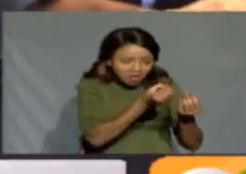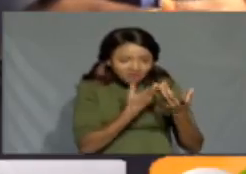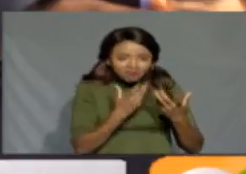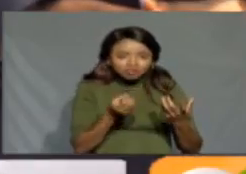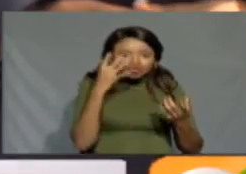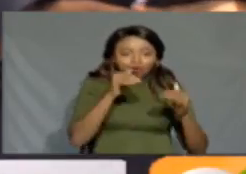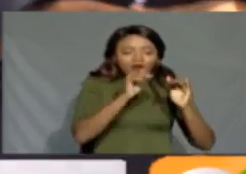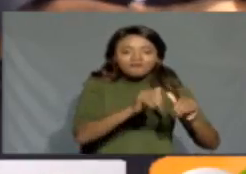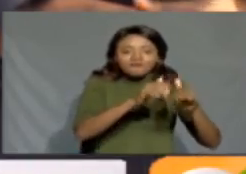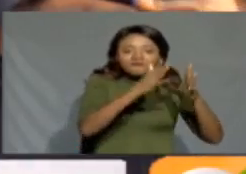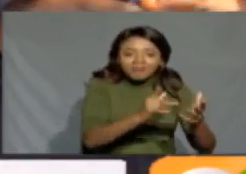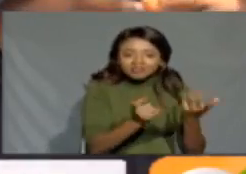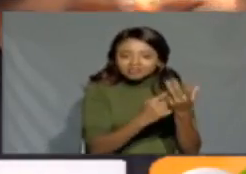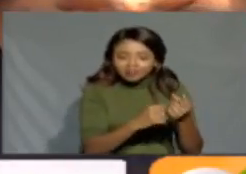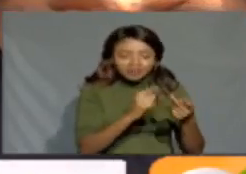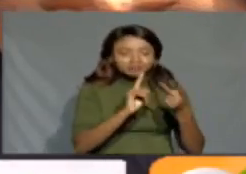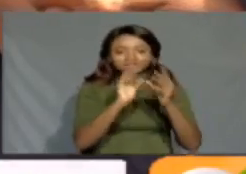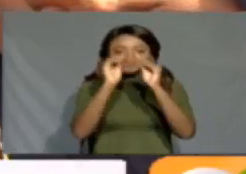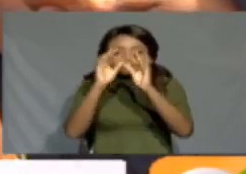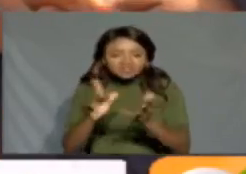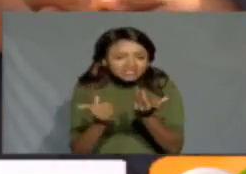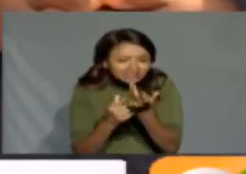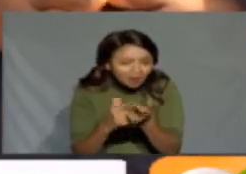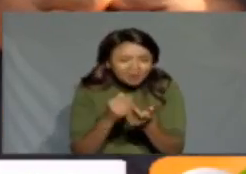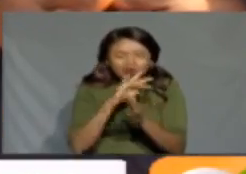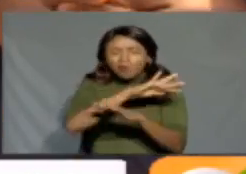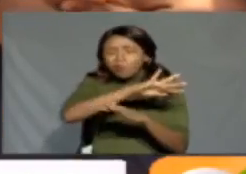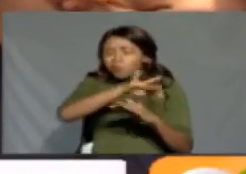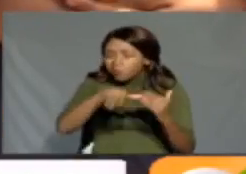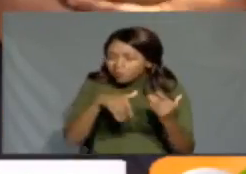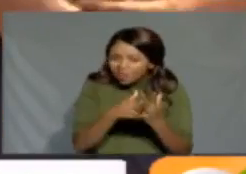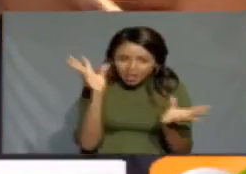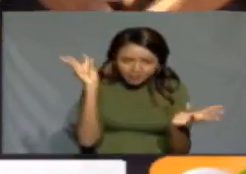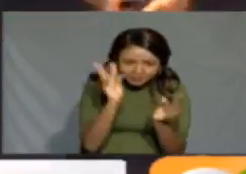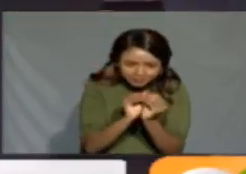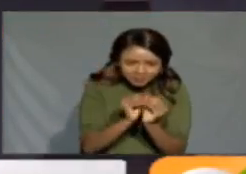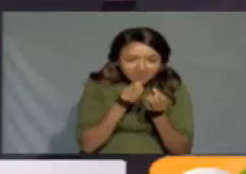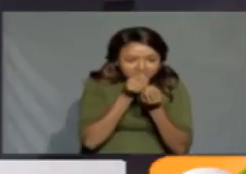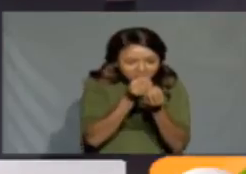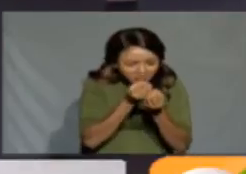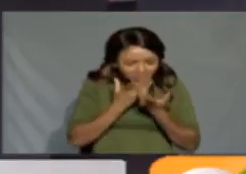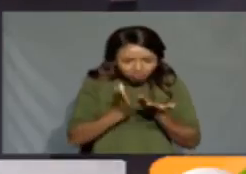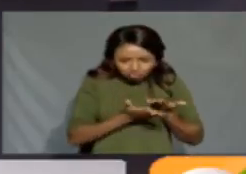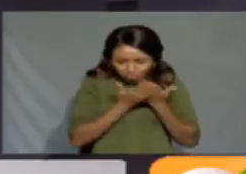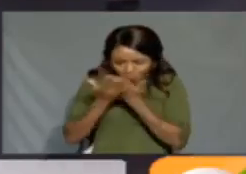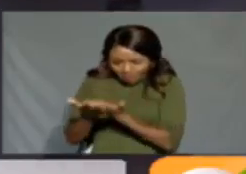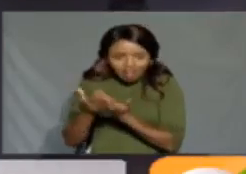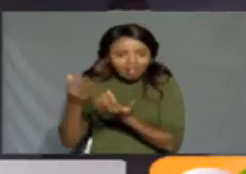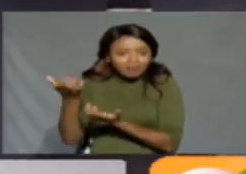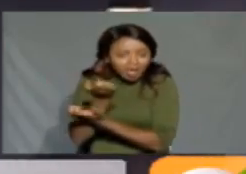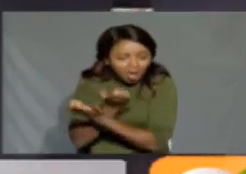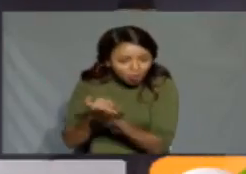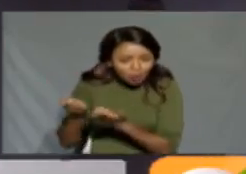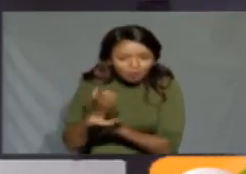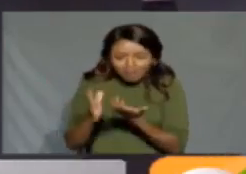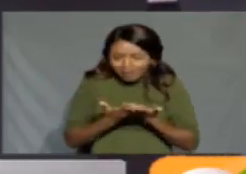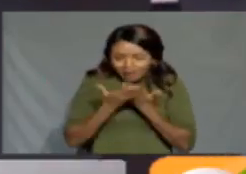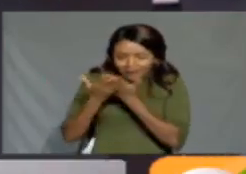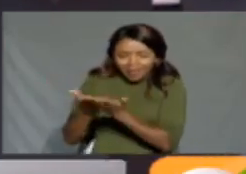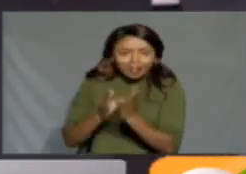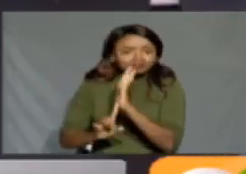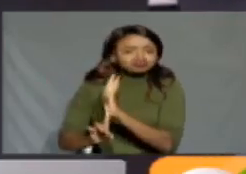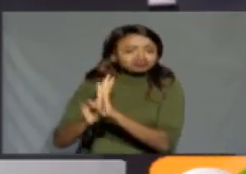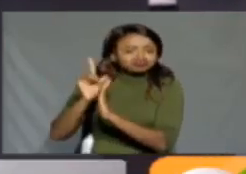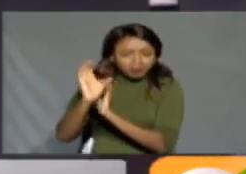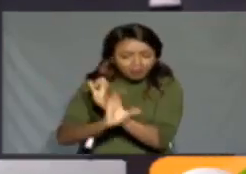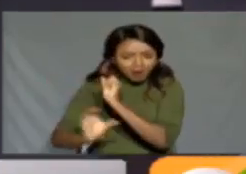farmers we have, how many teachers we have, all the information that we need about the economy, about the development of the